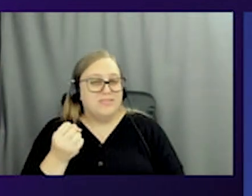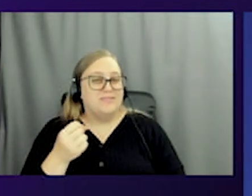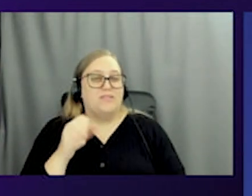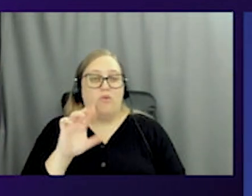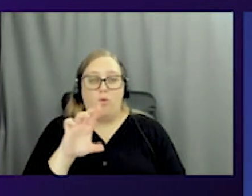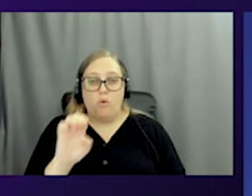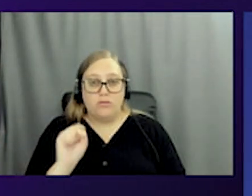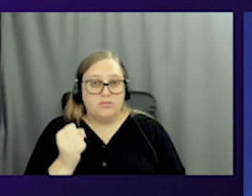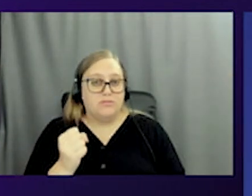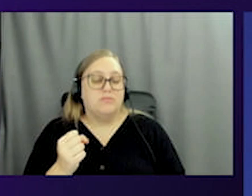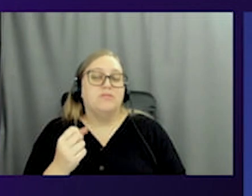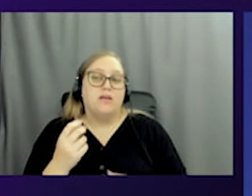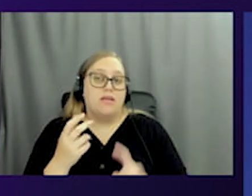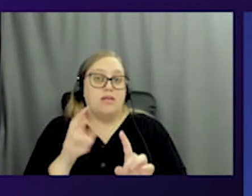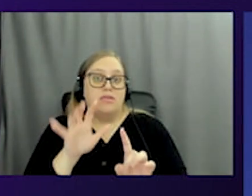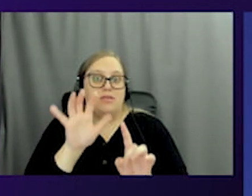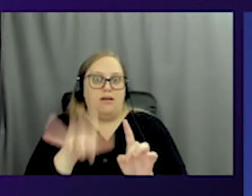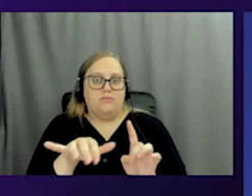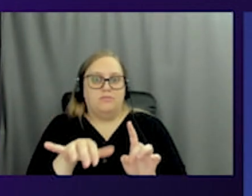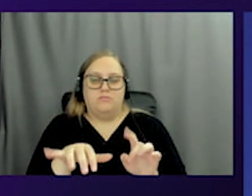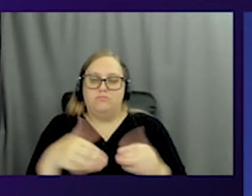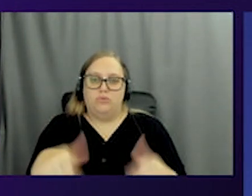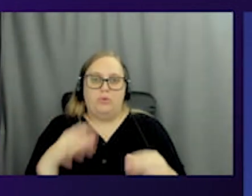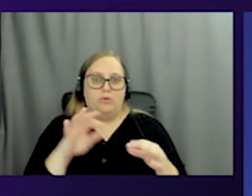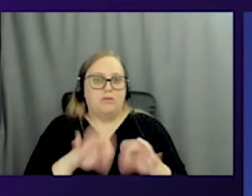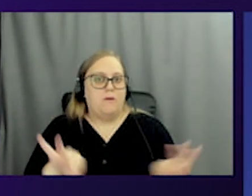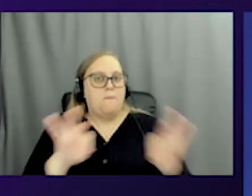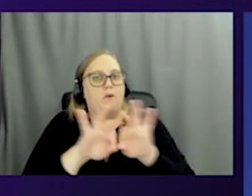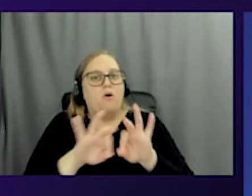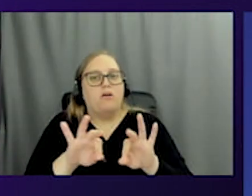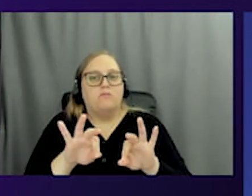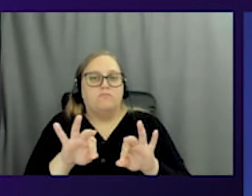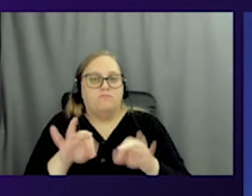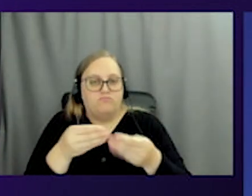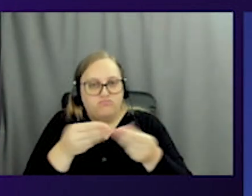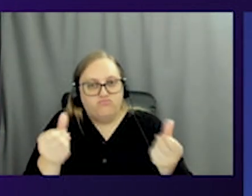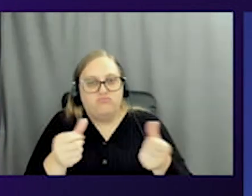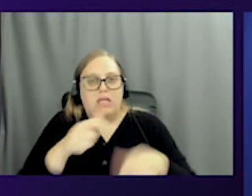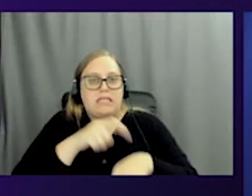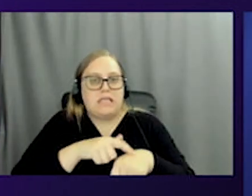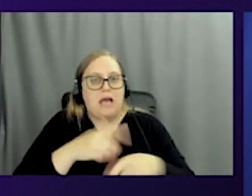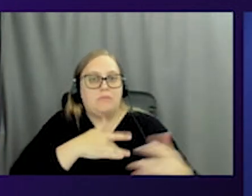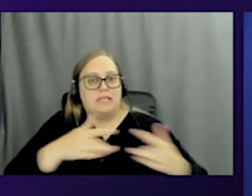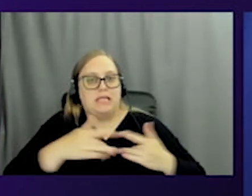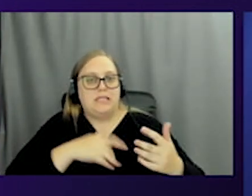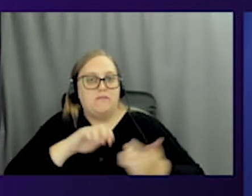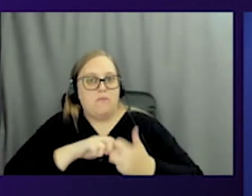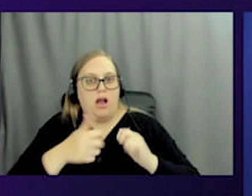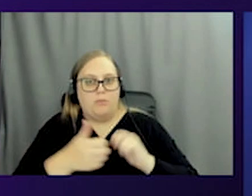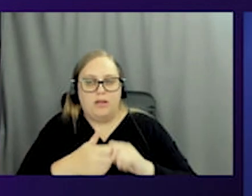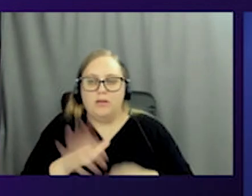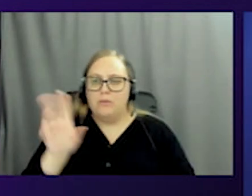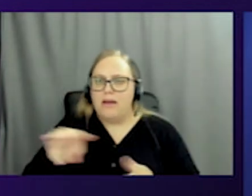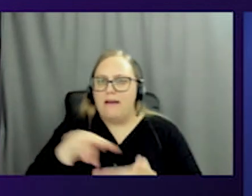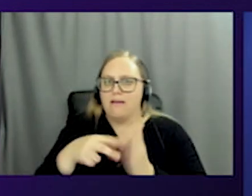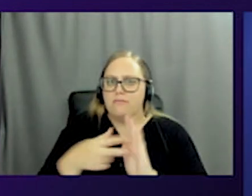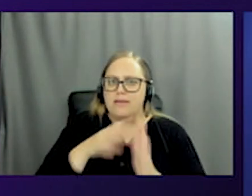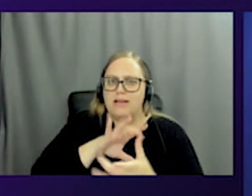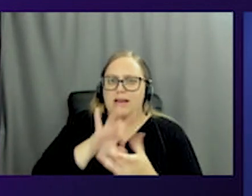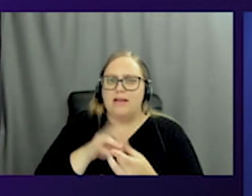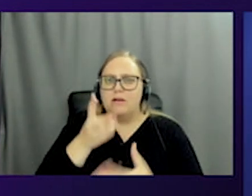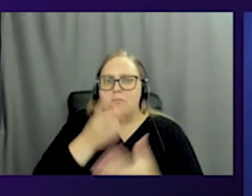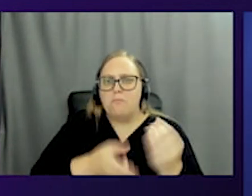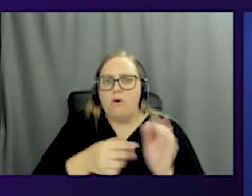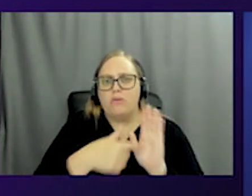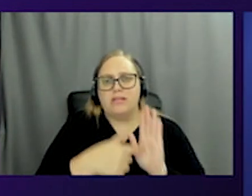parallelism is really critical for solving that time-sensitive problem. I mean, connecting both the example, the parallelism that Fei